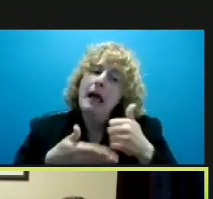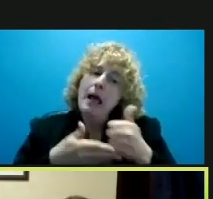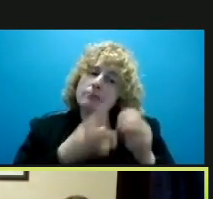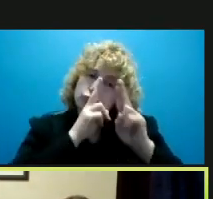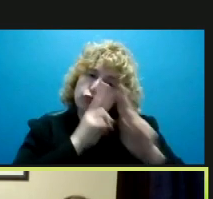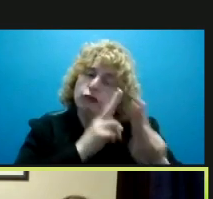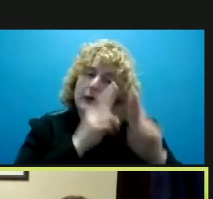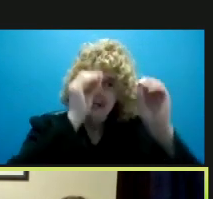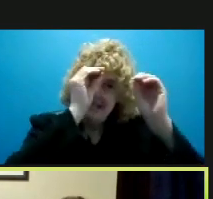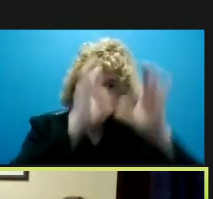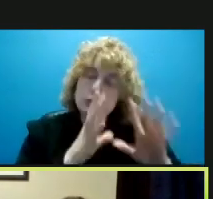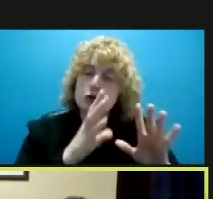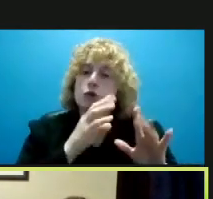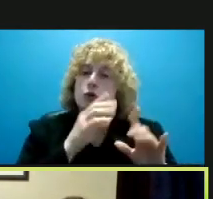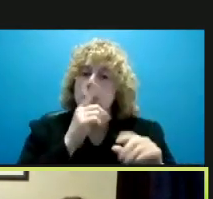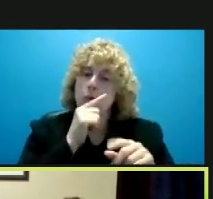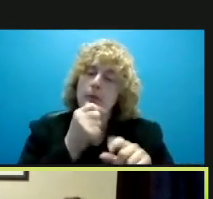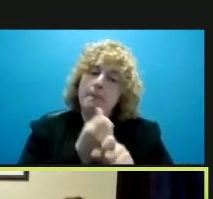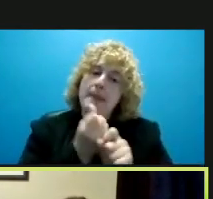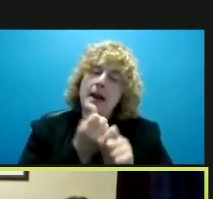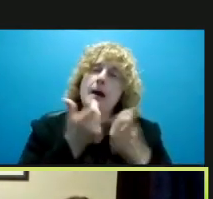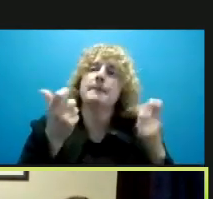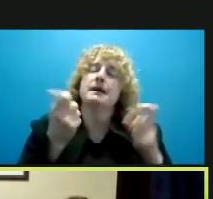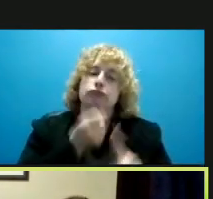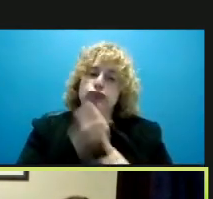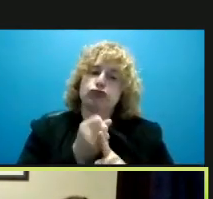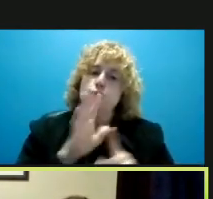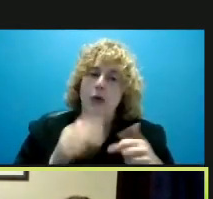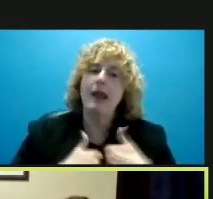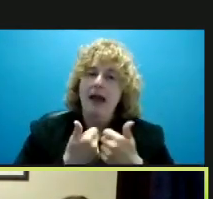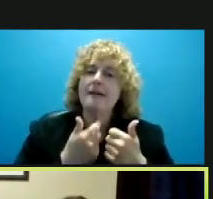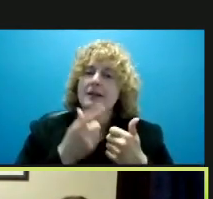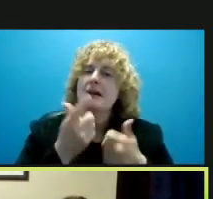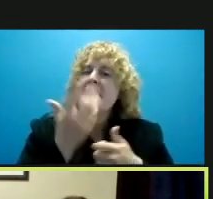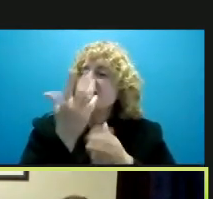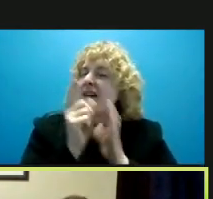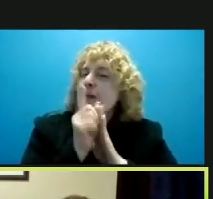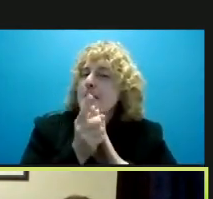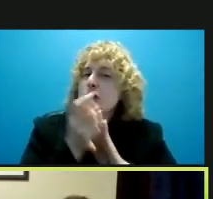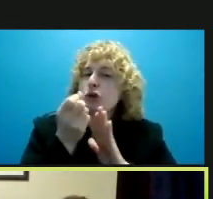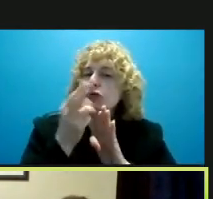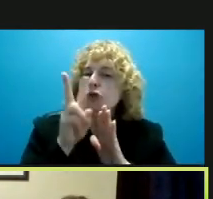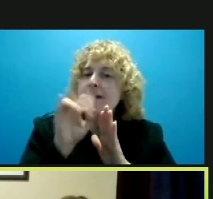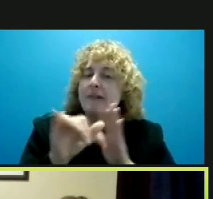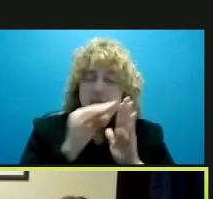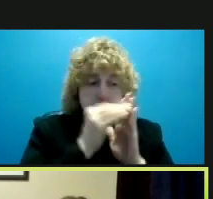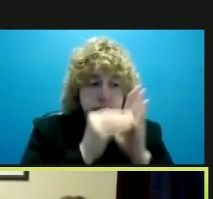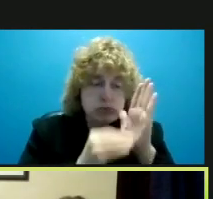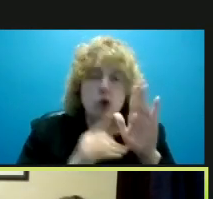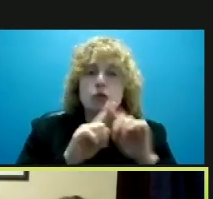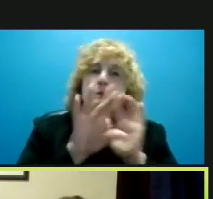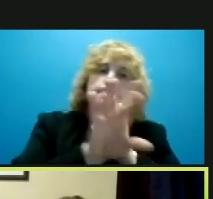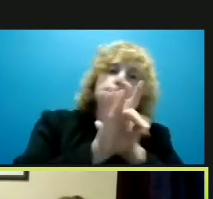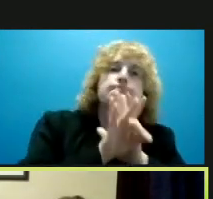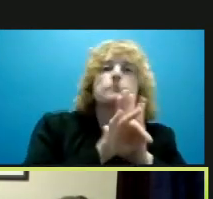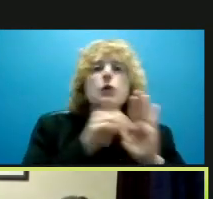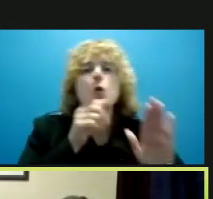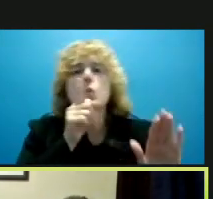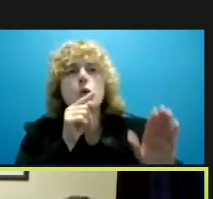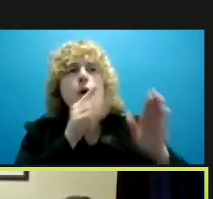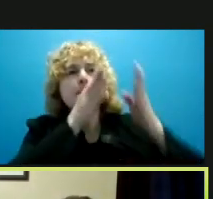your life. You can complete a five-minute survey to nominate an educator who's inspired you or your